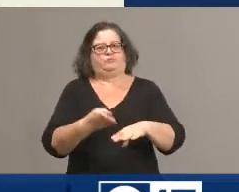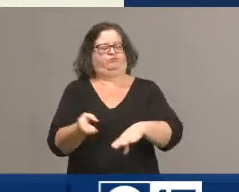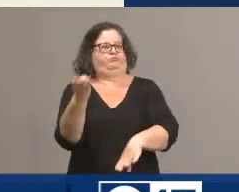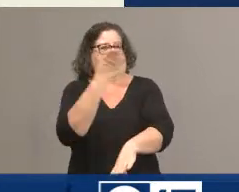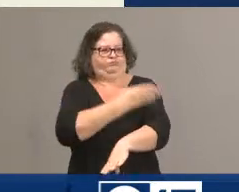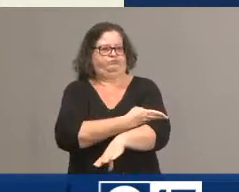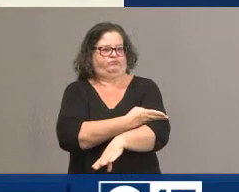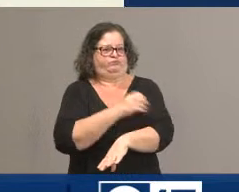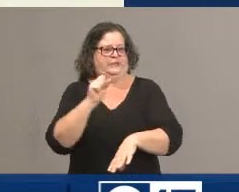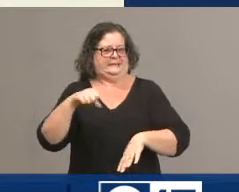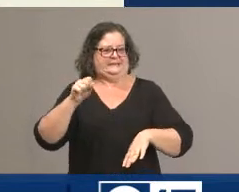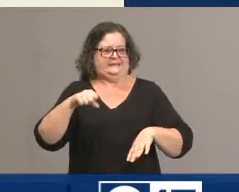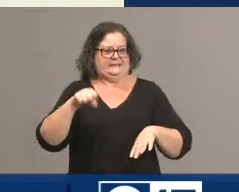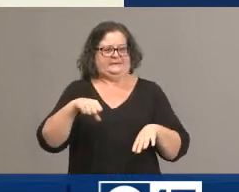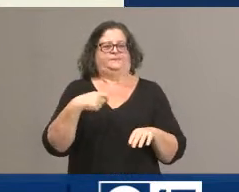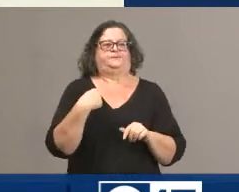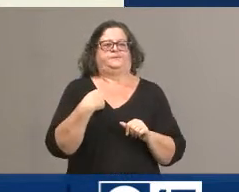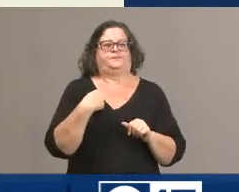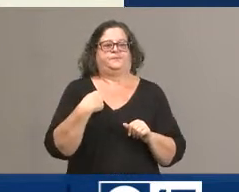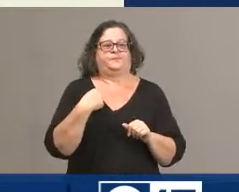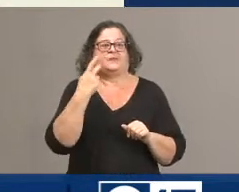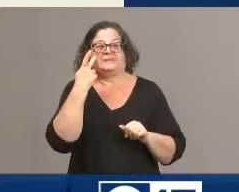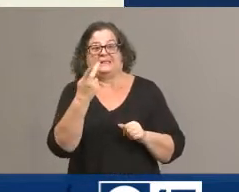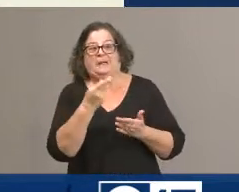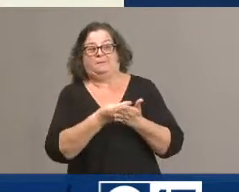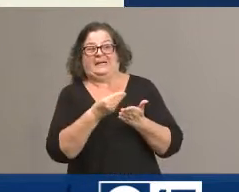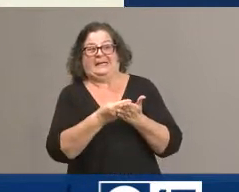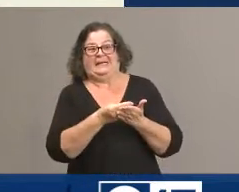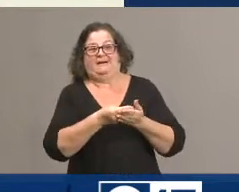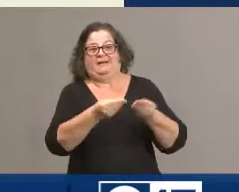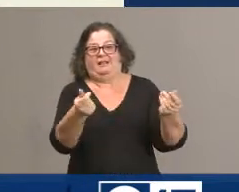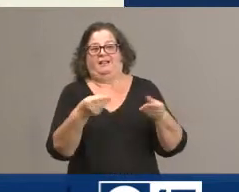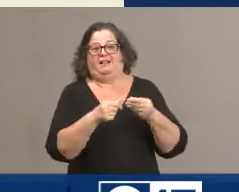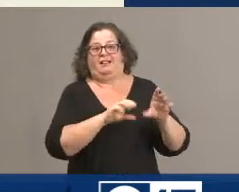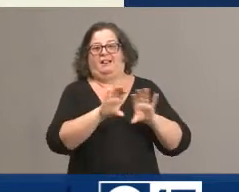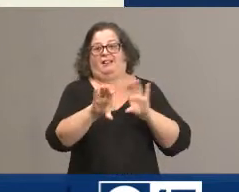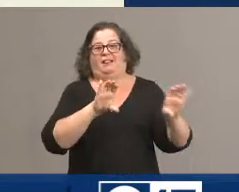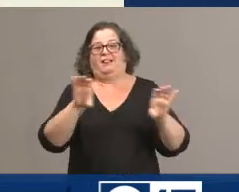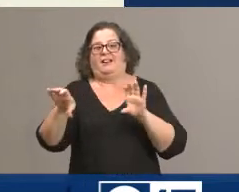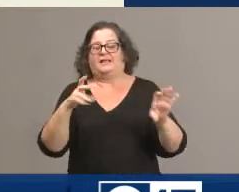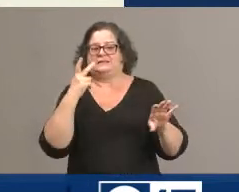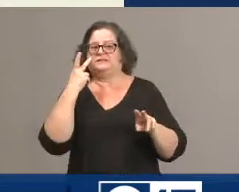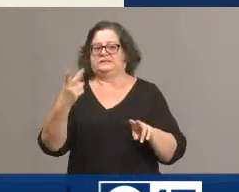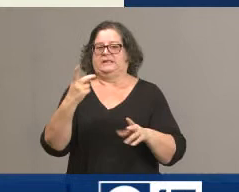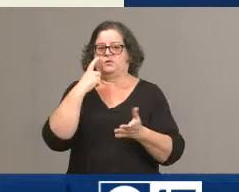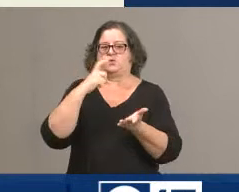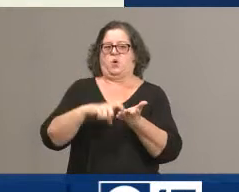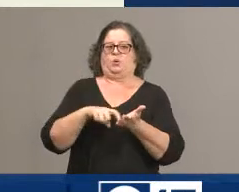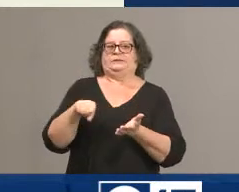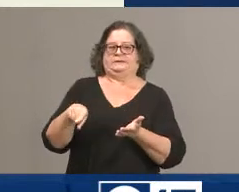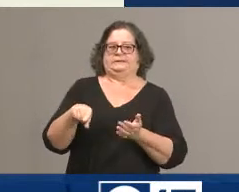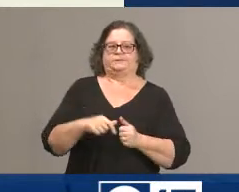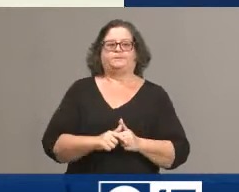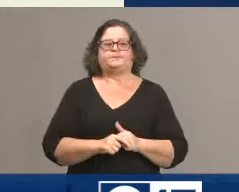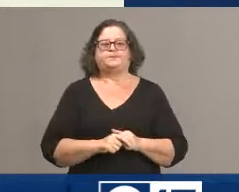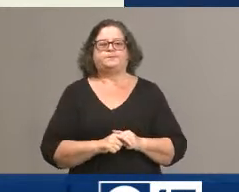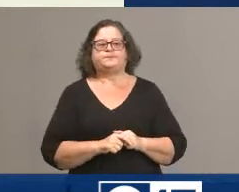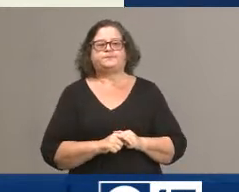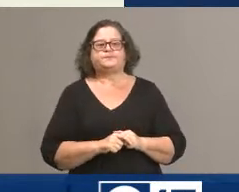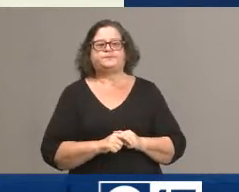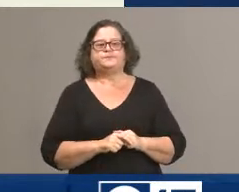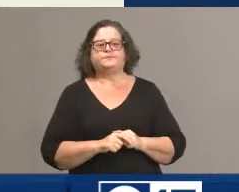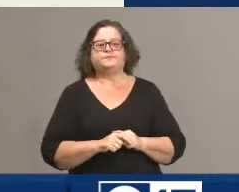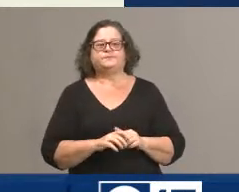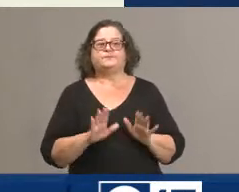going out in terms of unemployment insurance benefits. So if you want to get us this